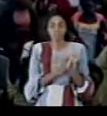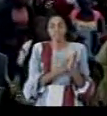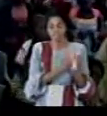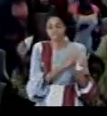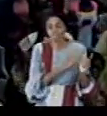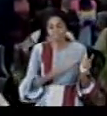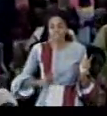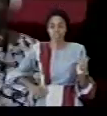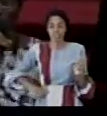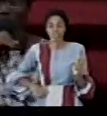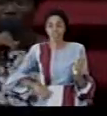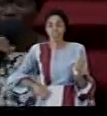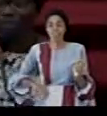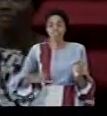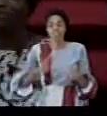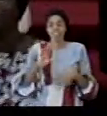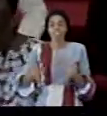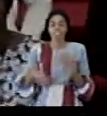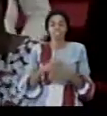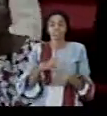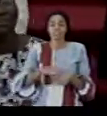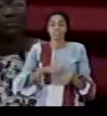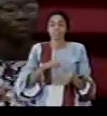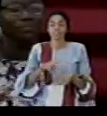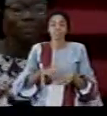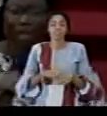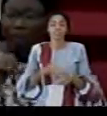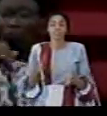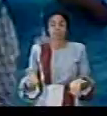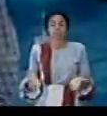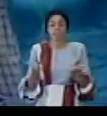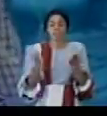Praise the Lord, let us praise the Lord. Praise the Lord. All the nation rise.